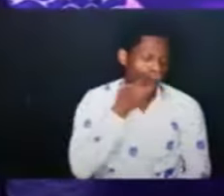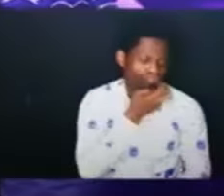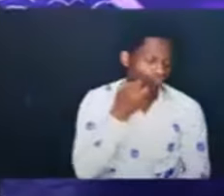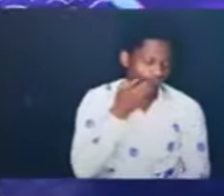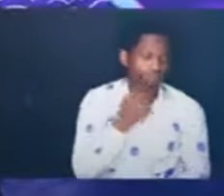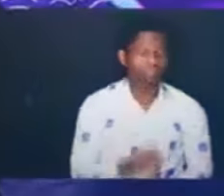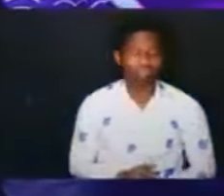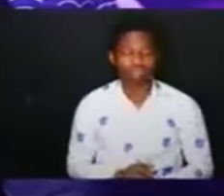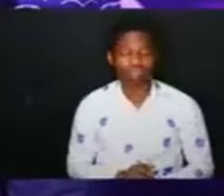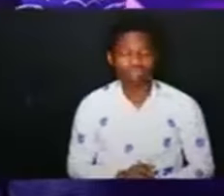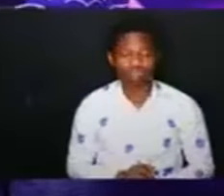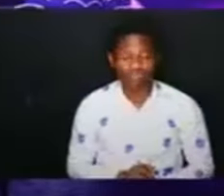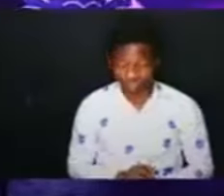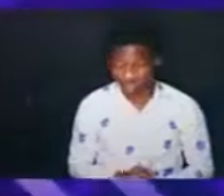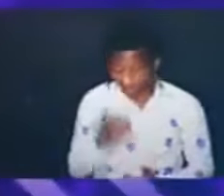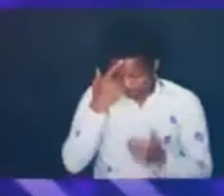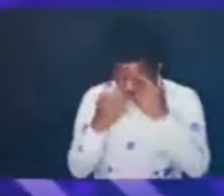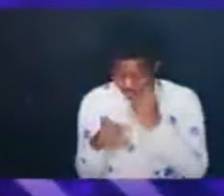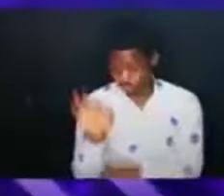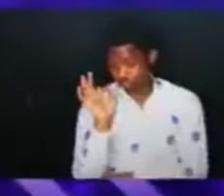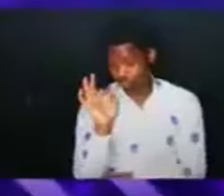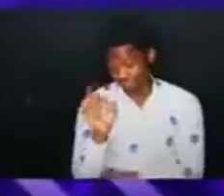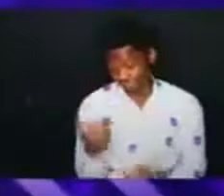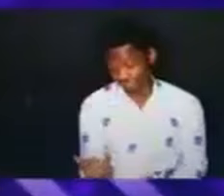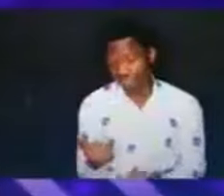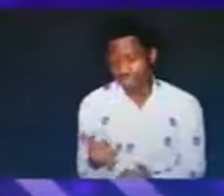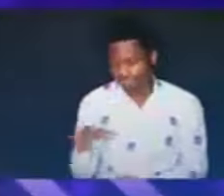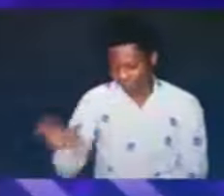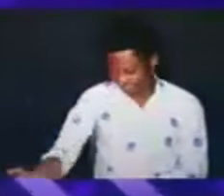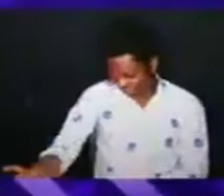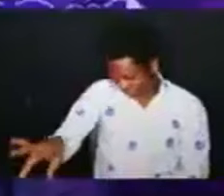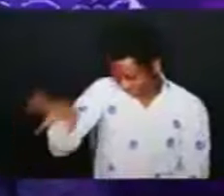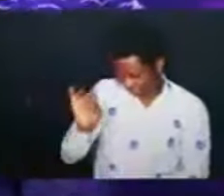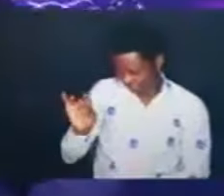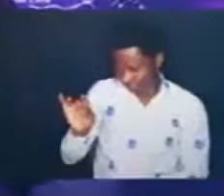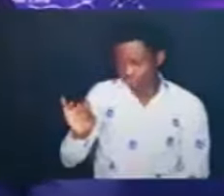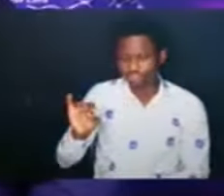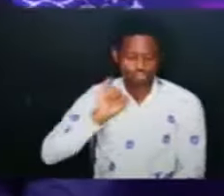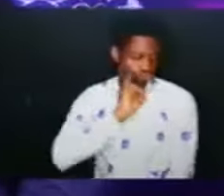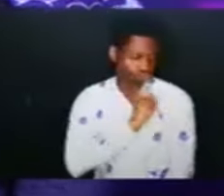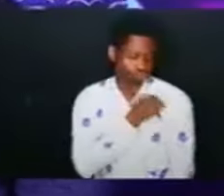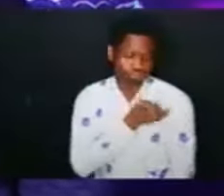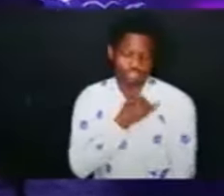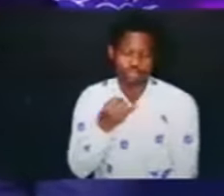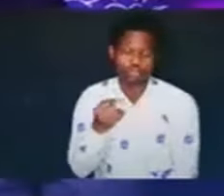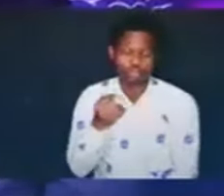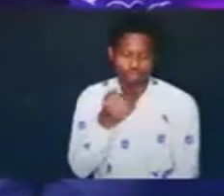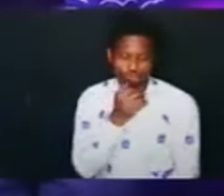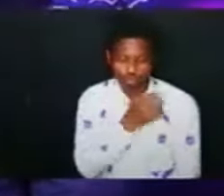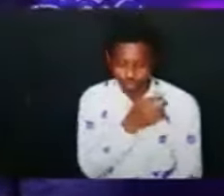achim. "For this study, I will take that of Joseph. And maybe then